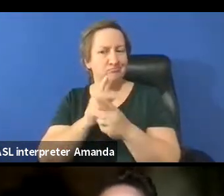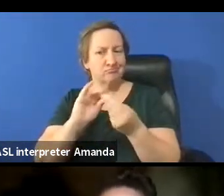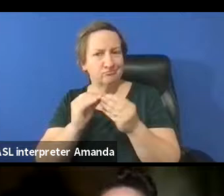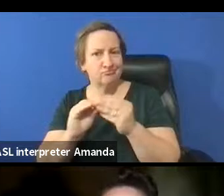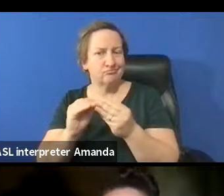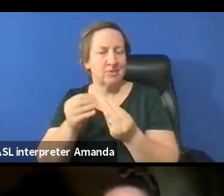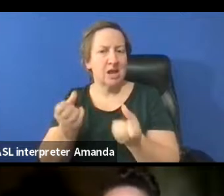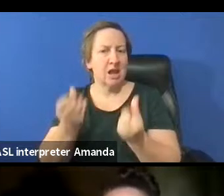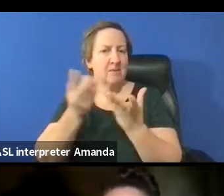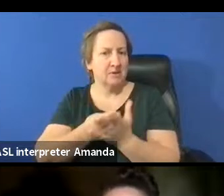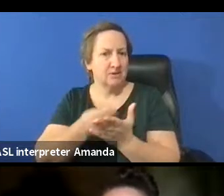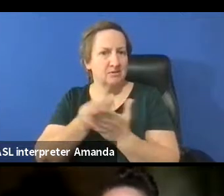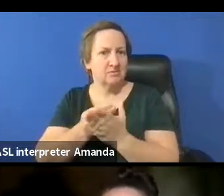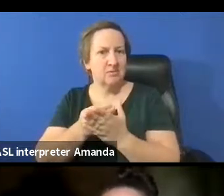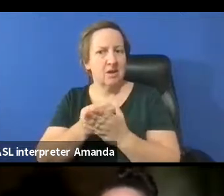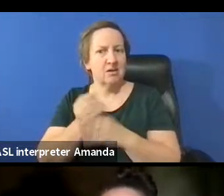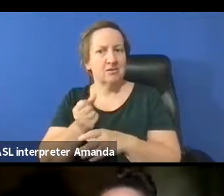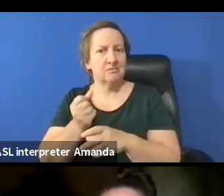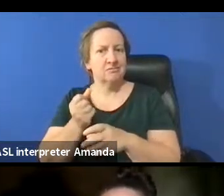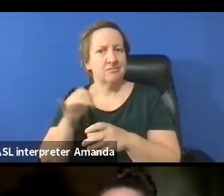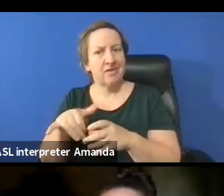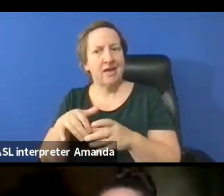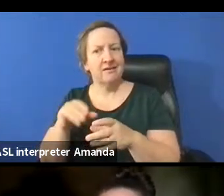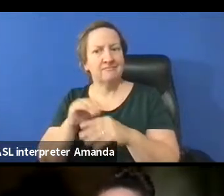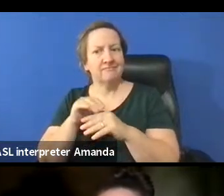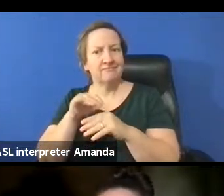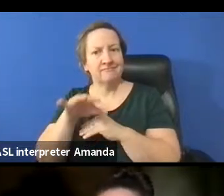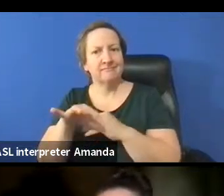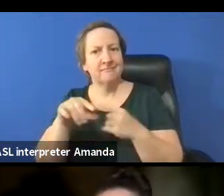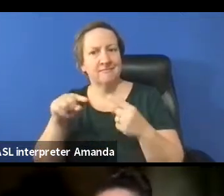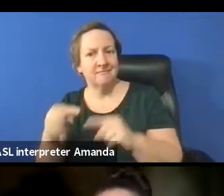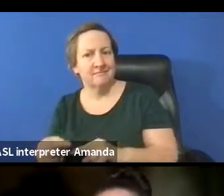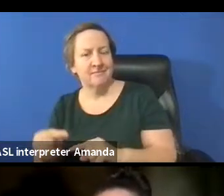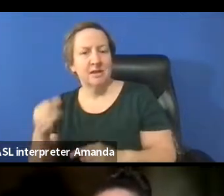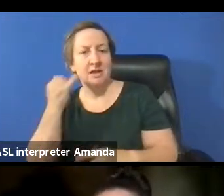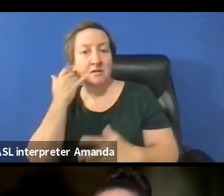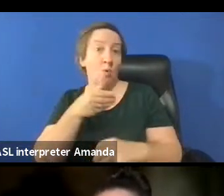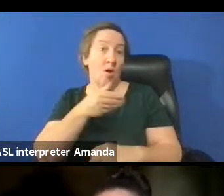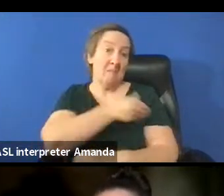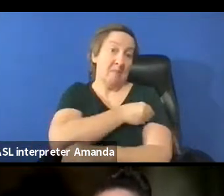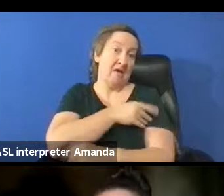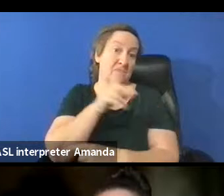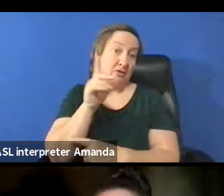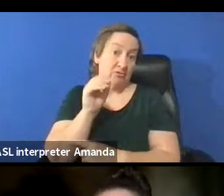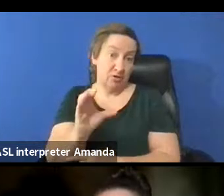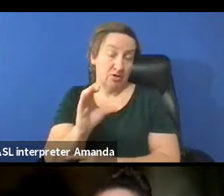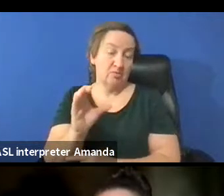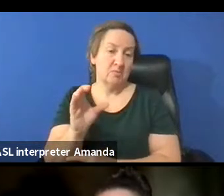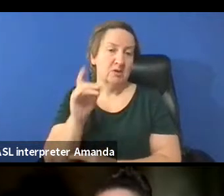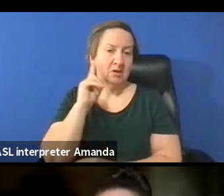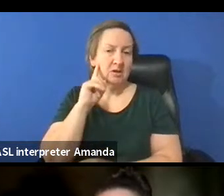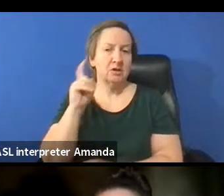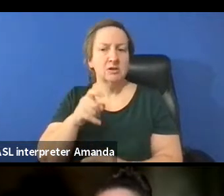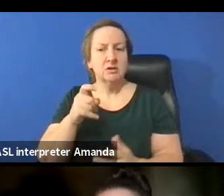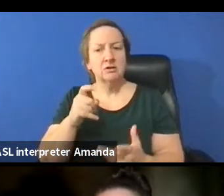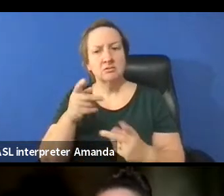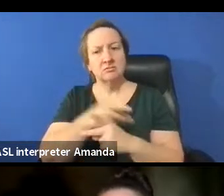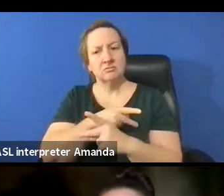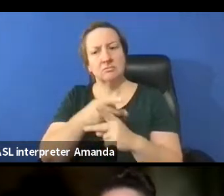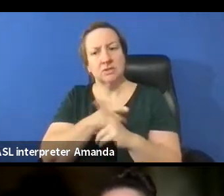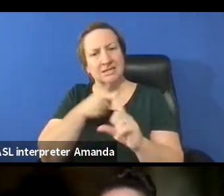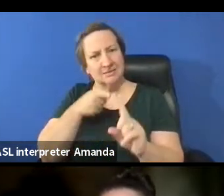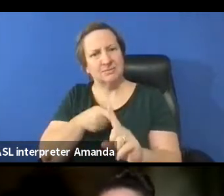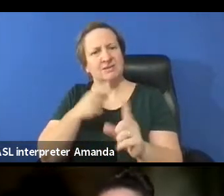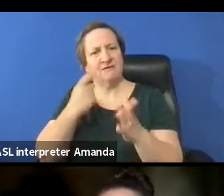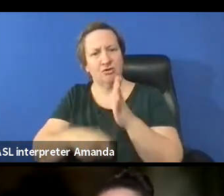dollar amount to the harms. I think if you want to make it powerful as a document, let's be specific